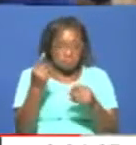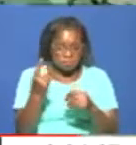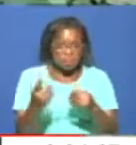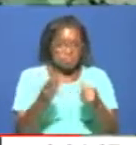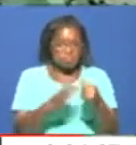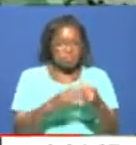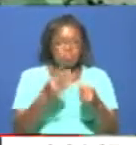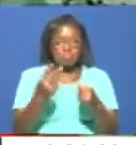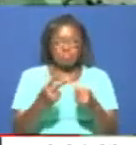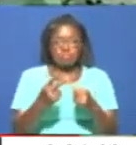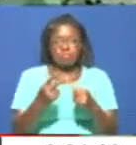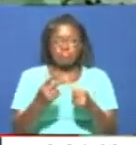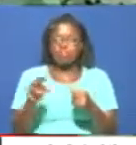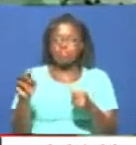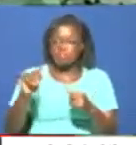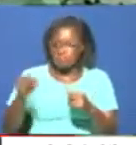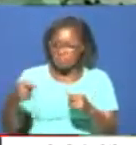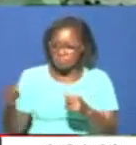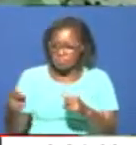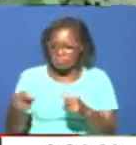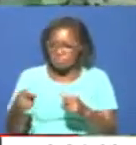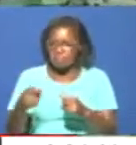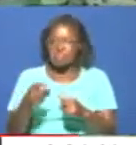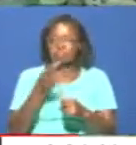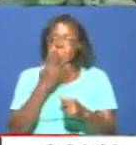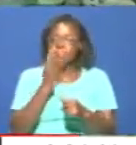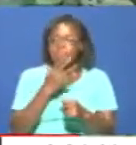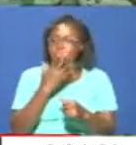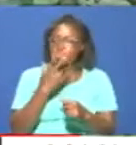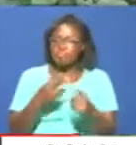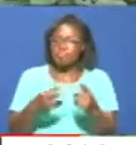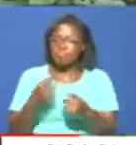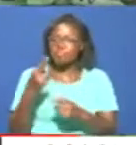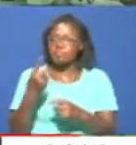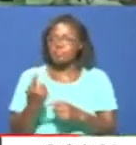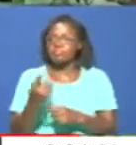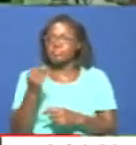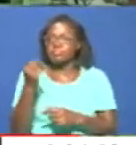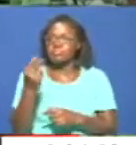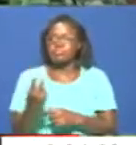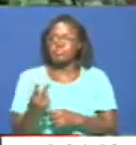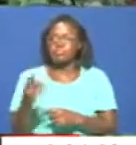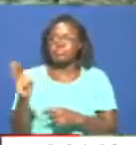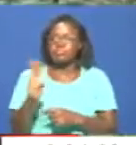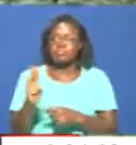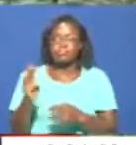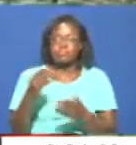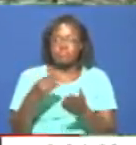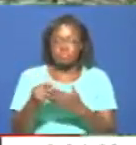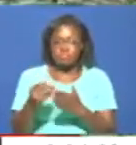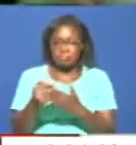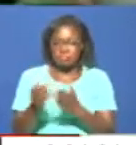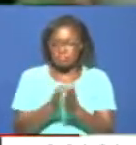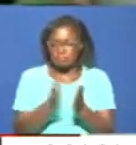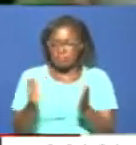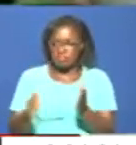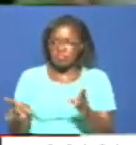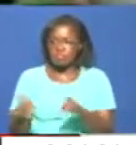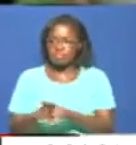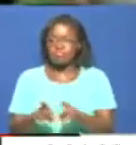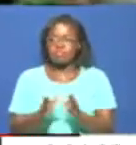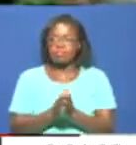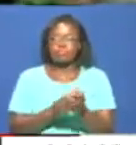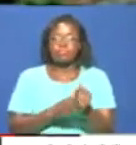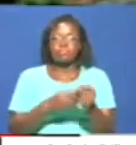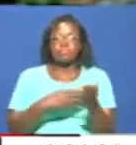of roses, mixed flowers, and cuttings worth 102 billion shillings in the period. The leading buyers of